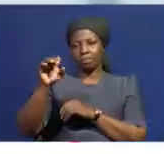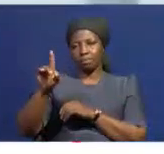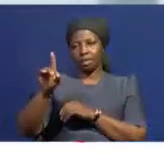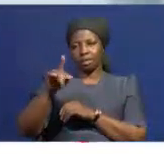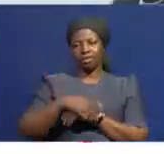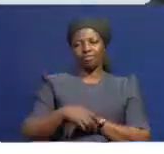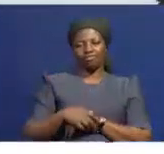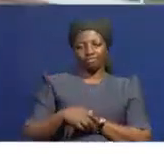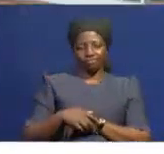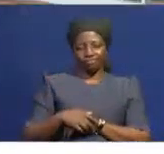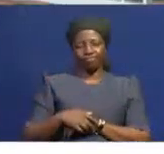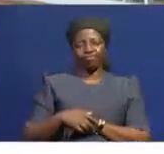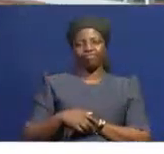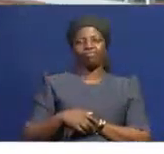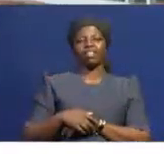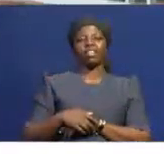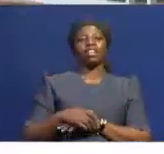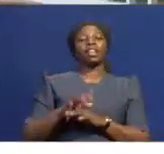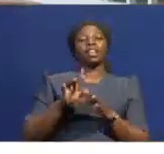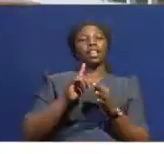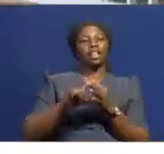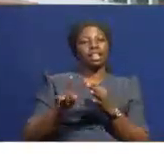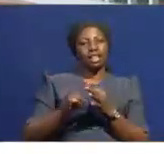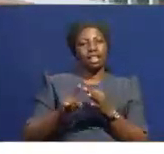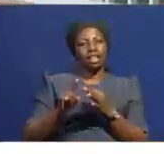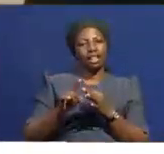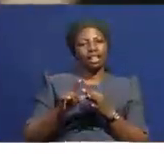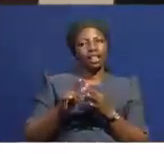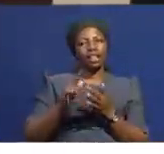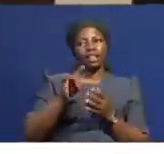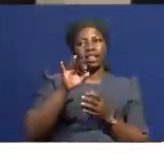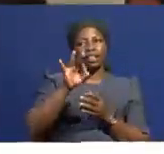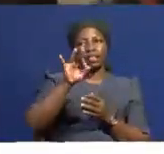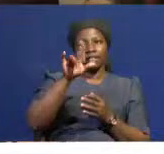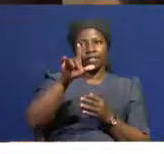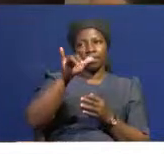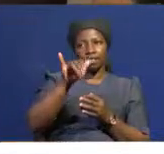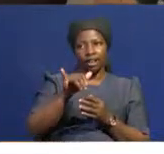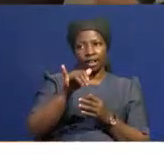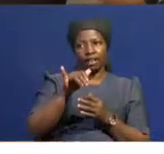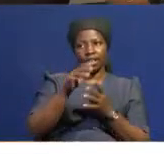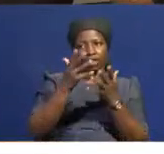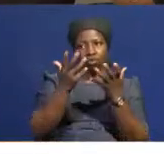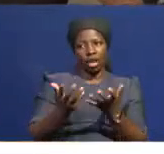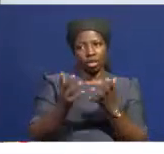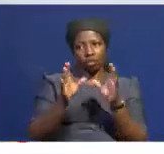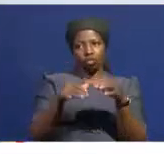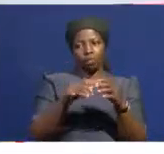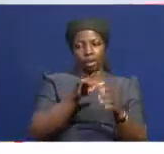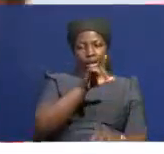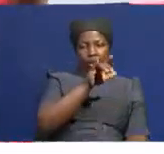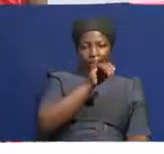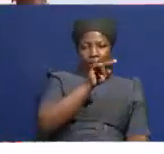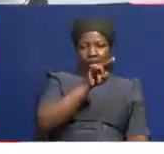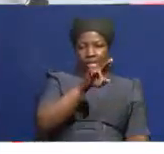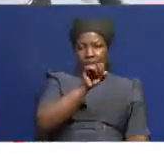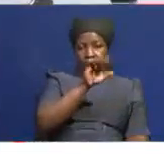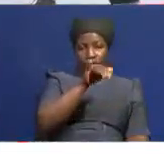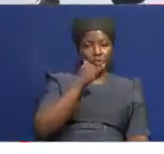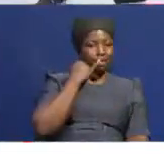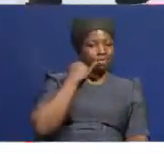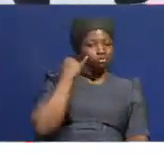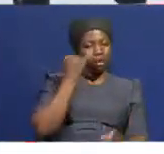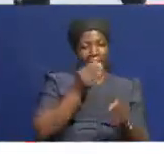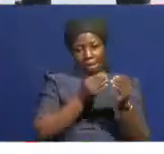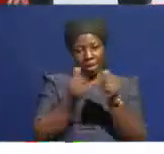in a referee stop contest decision in the flyweight category, while Linus Mwangi of Nakuru beat Ray